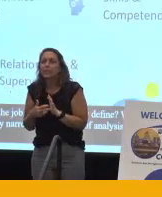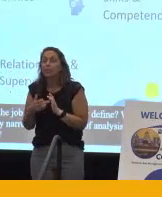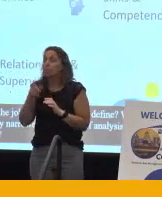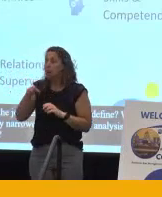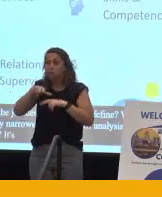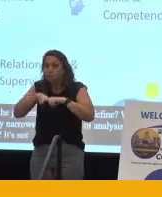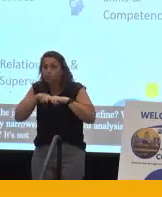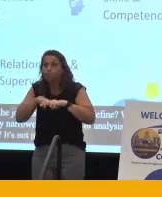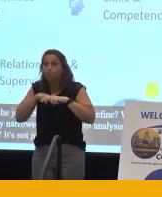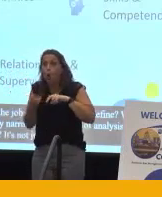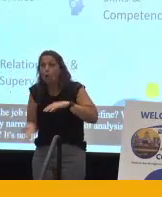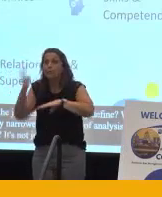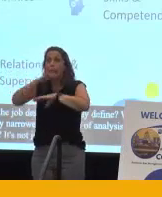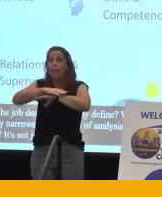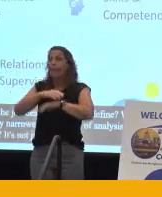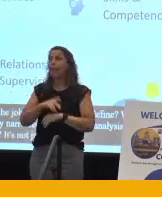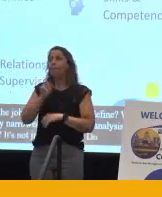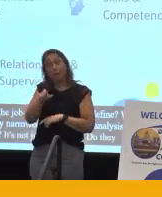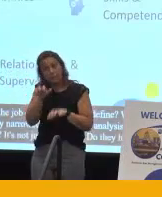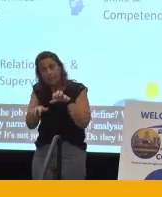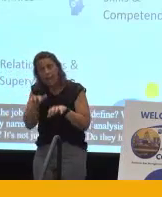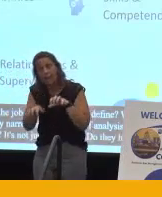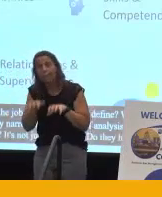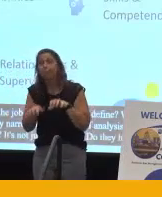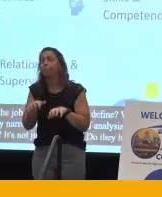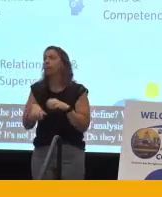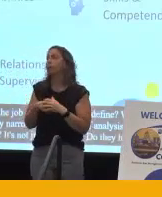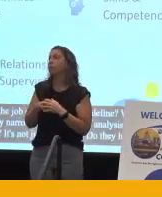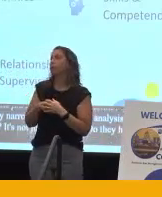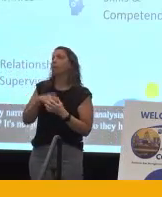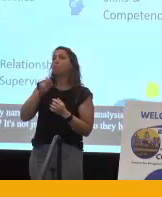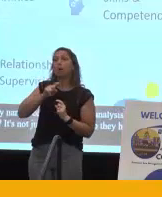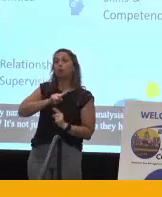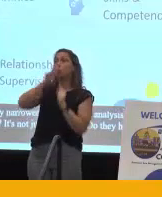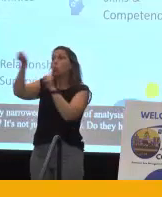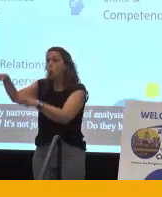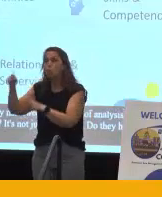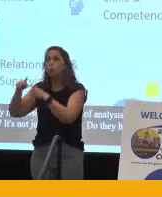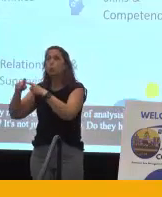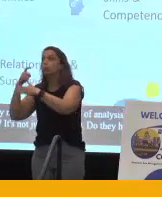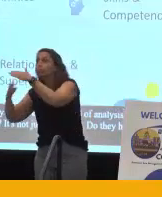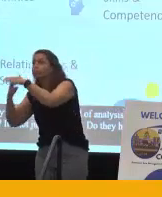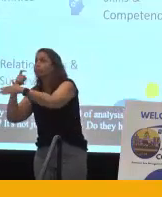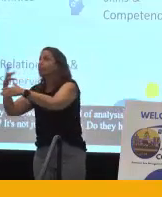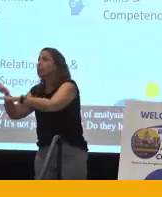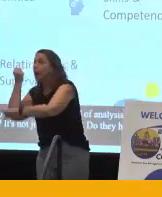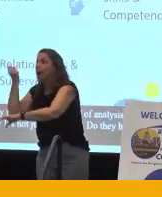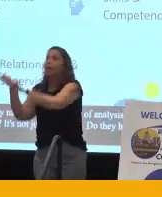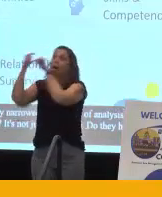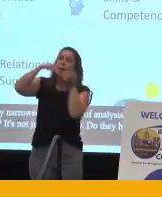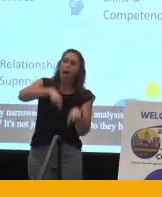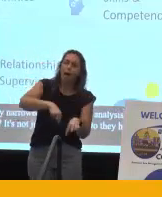a computer screen? Do they have to type on a keyboard? Do they have to go and get things off of a copier and then bring it back? Do they have to